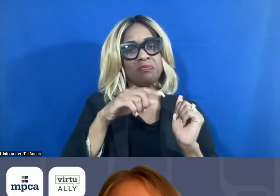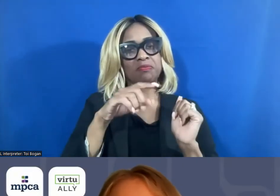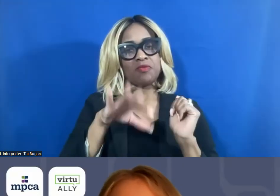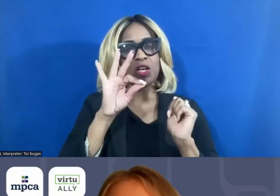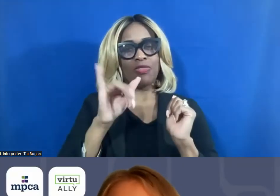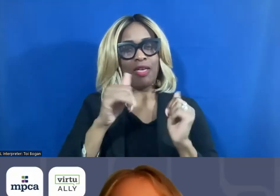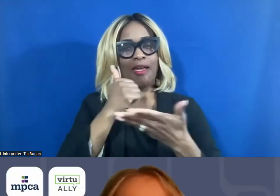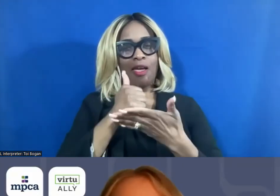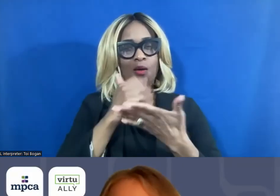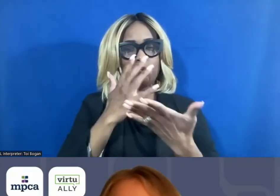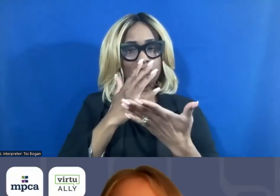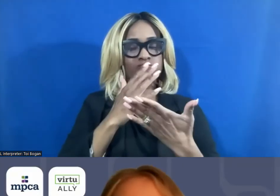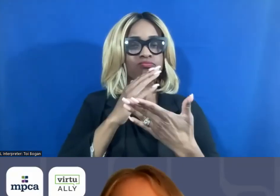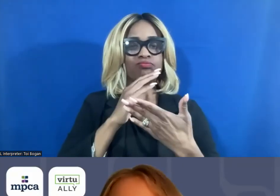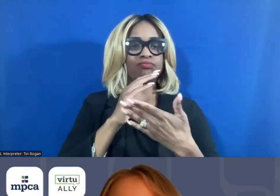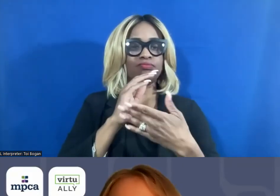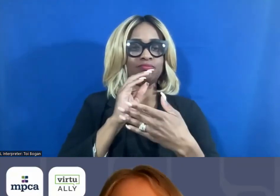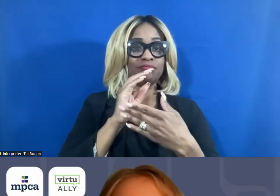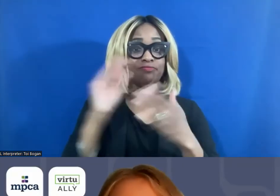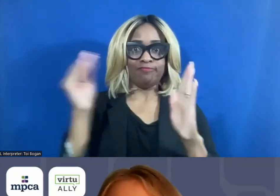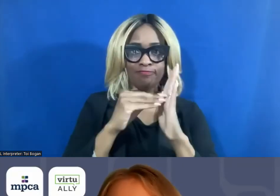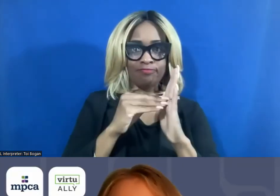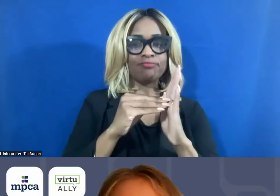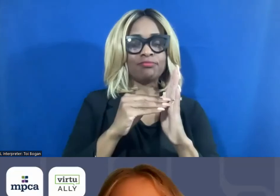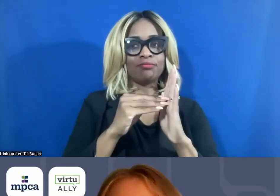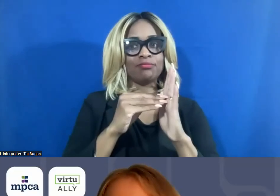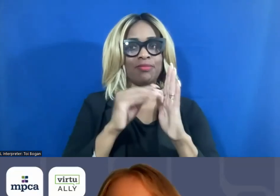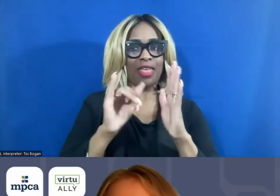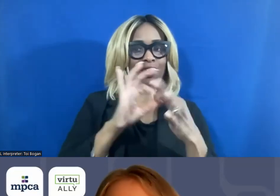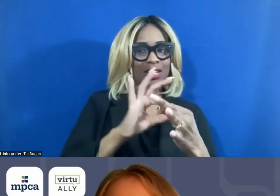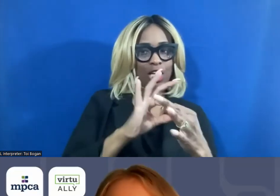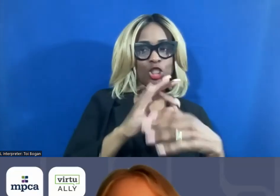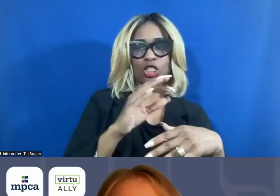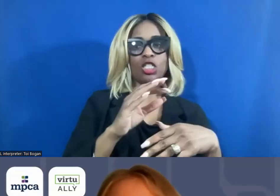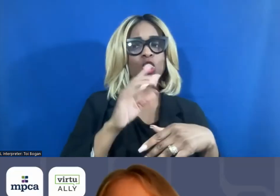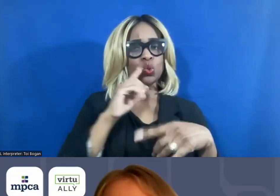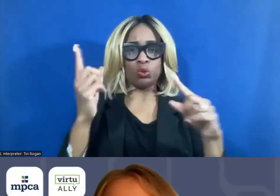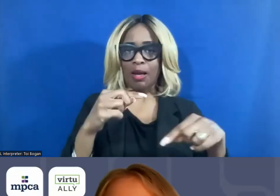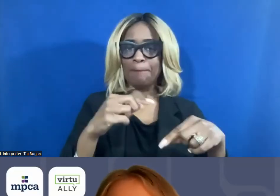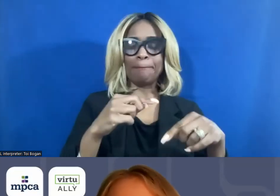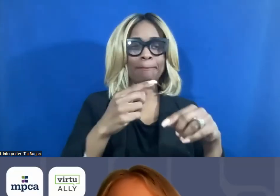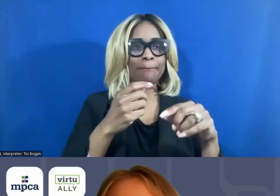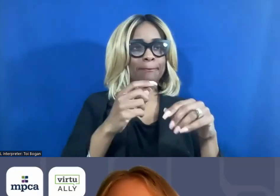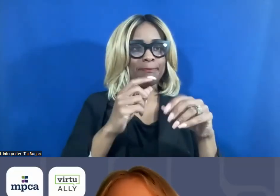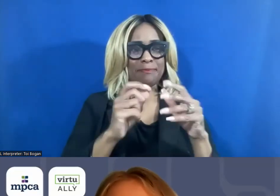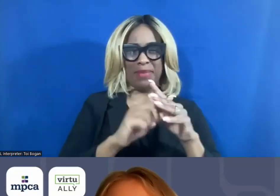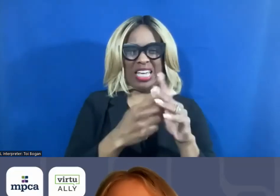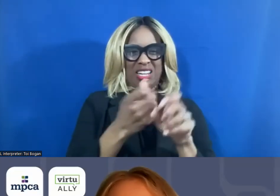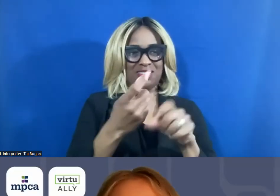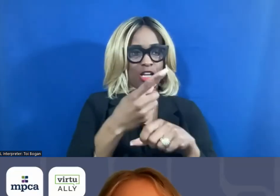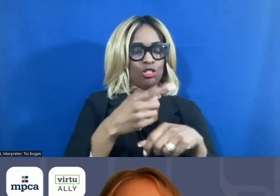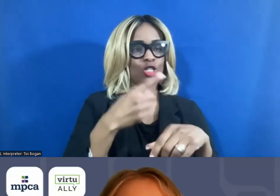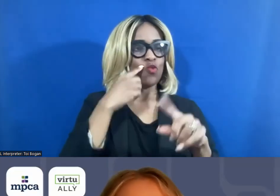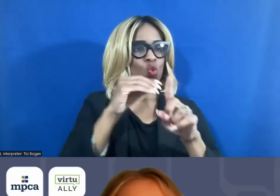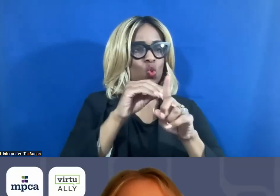cement a connection of, hey, let's get you on the calendar. We'll make sure we're going to come out right at the beginning of next year orientation and make sure that